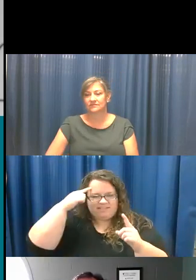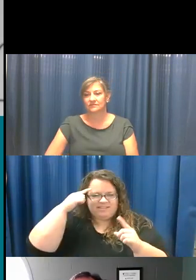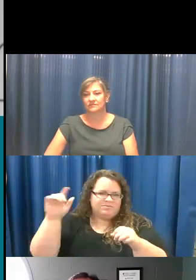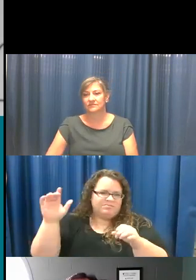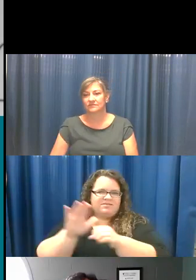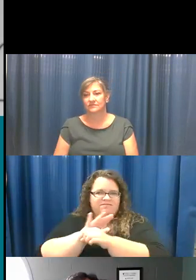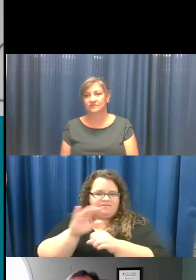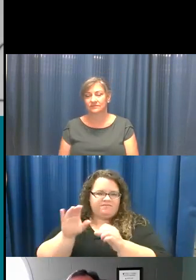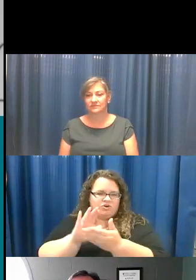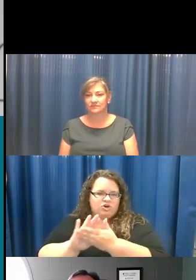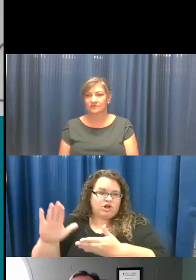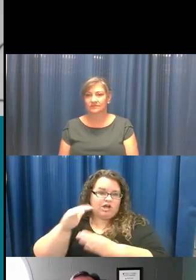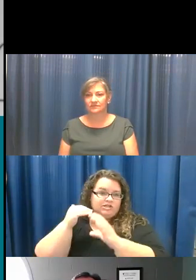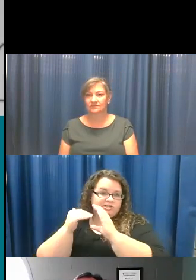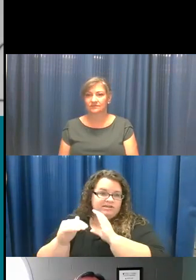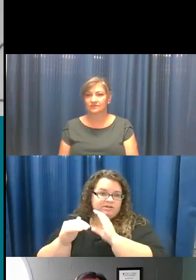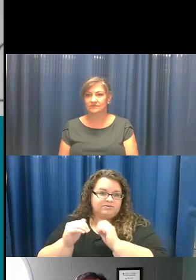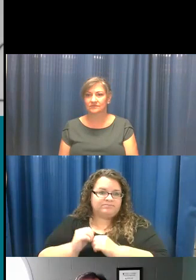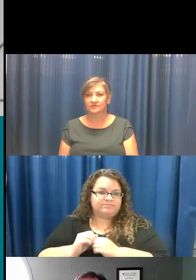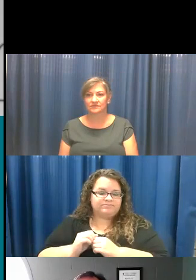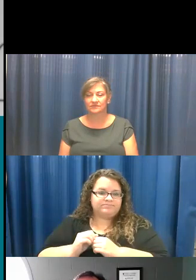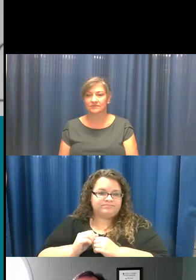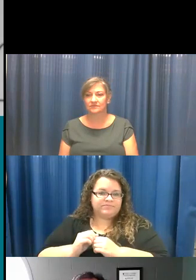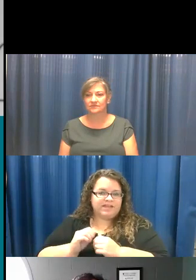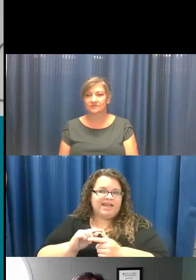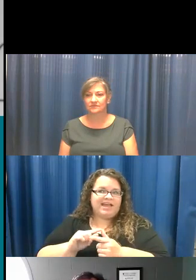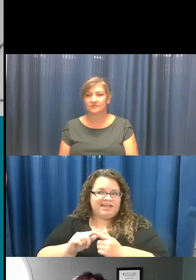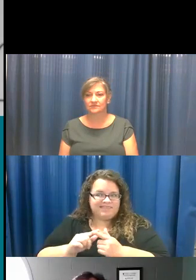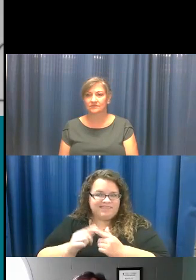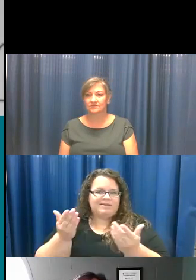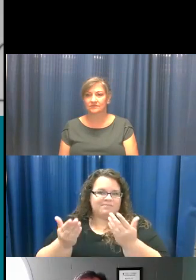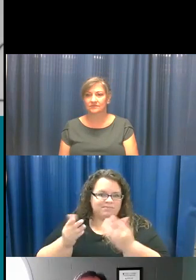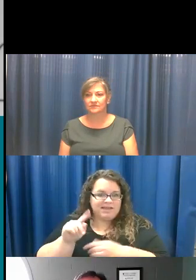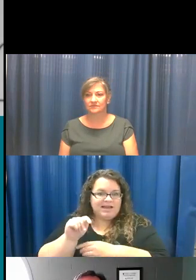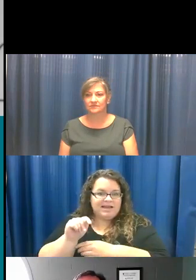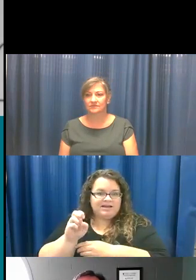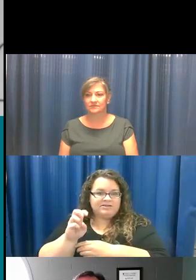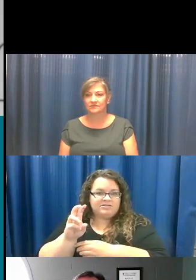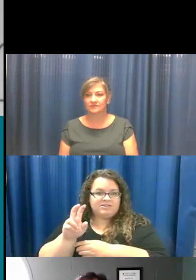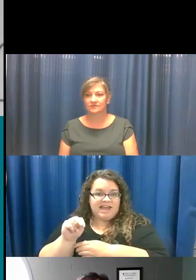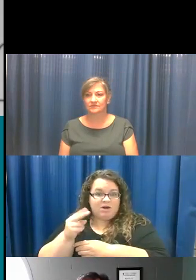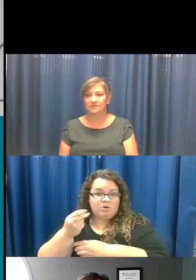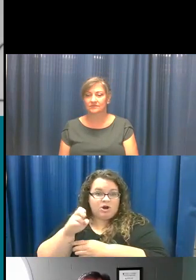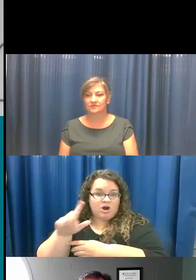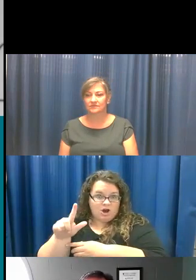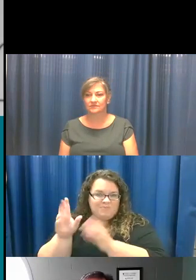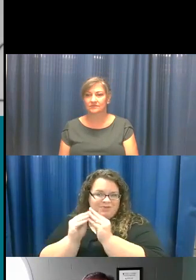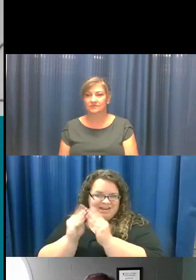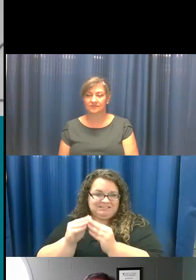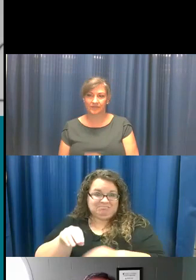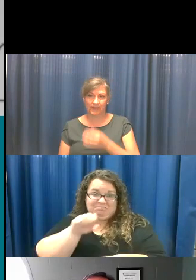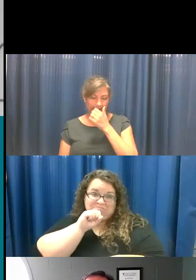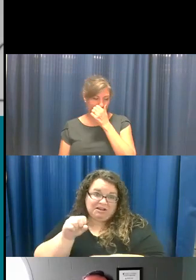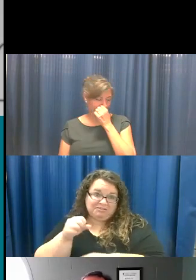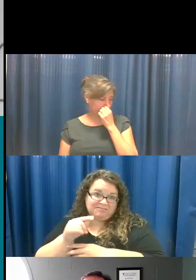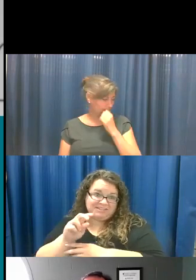report, likely followed up by one of the town halls that I'm really have gotten attached to doing. So I really like this process